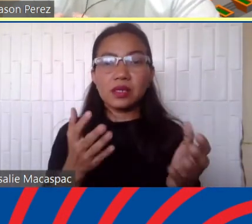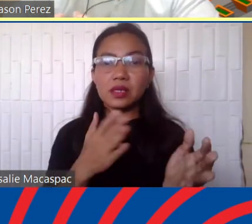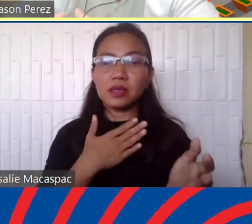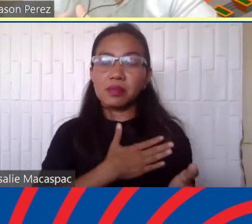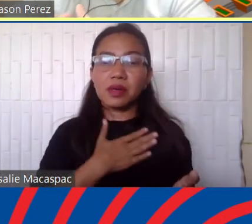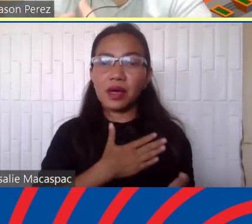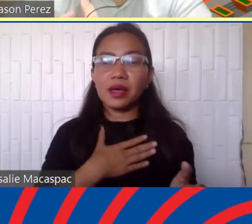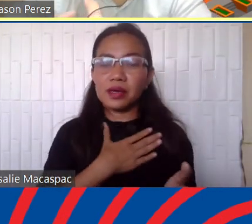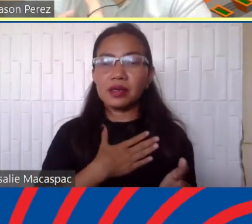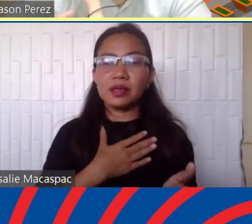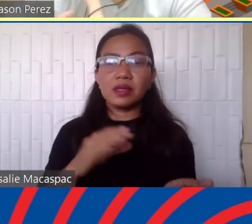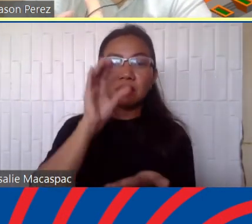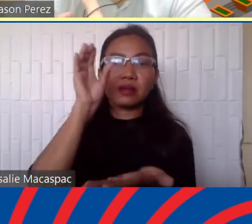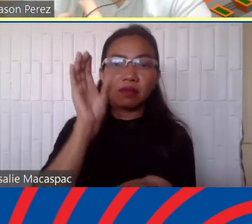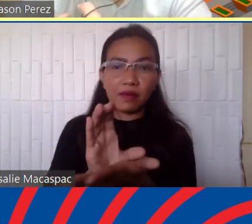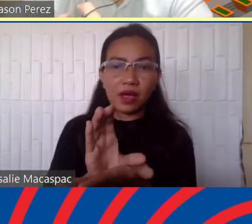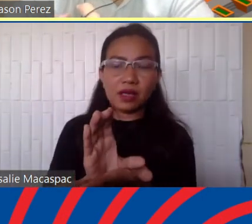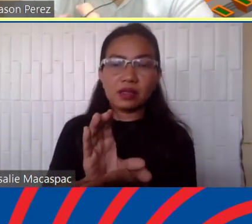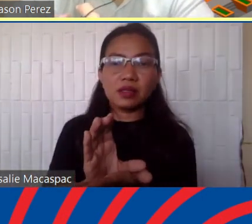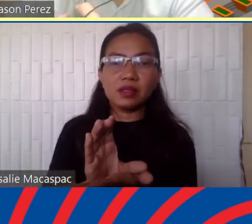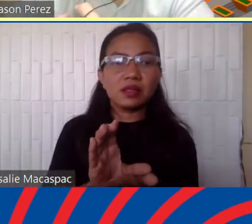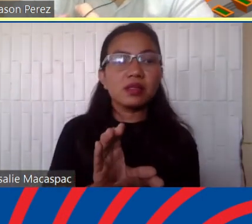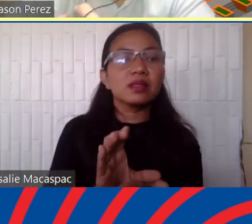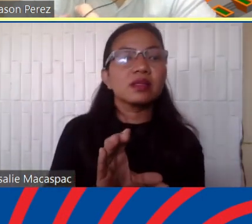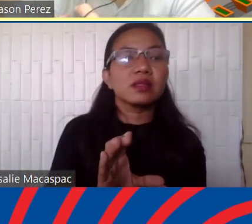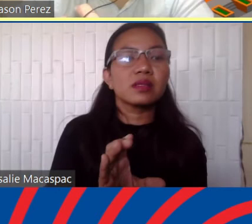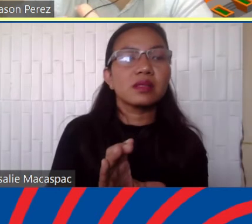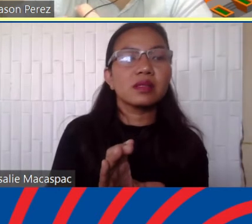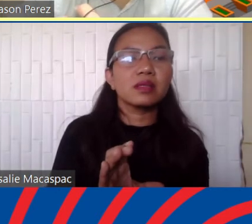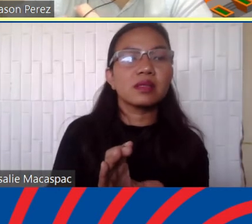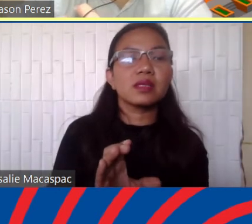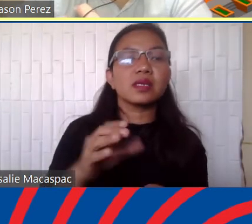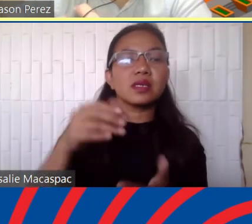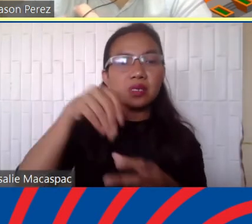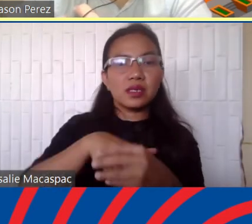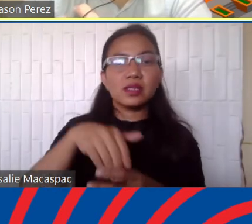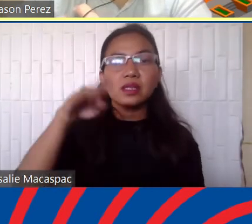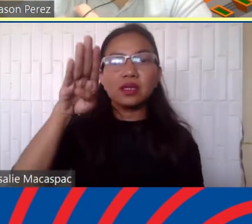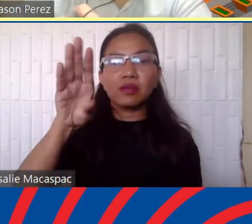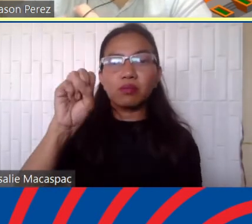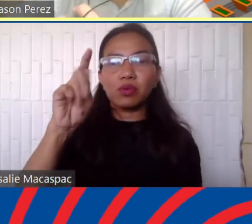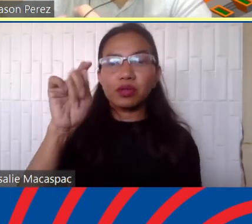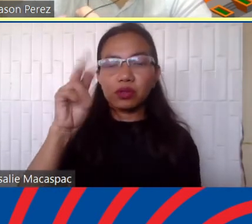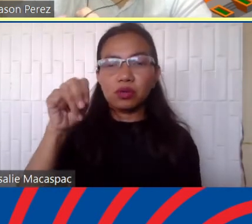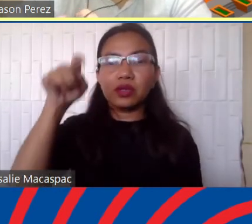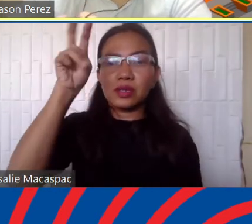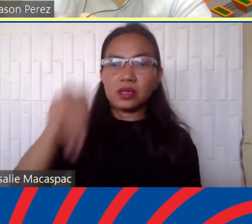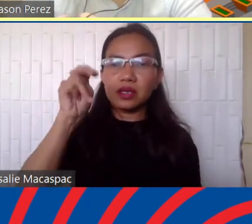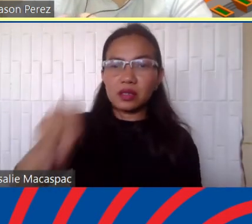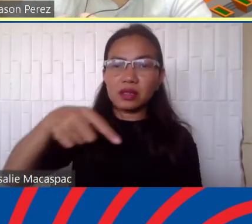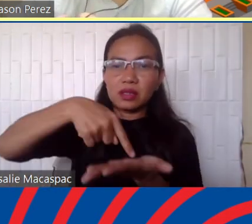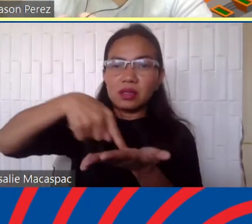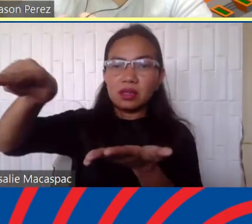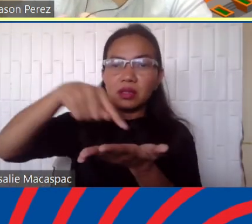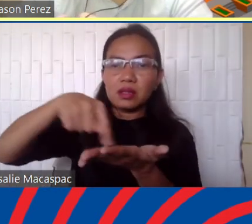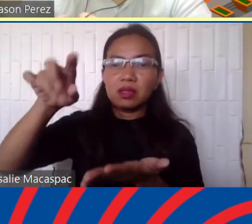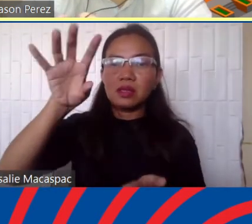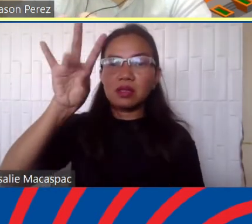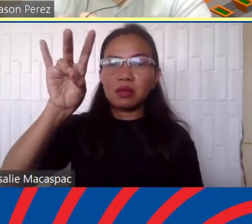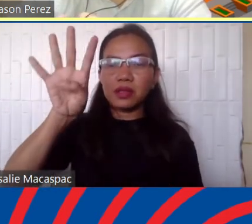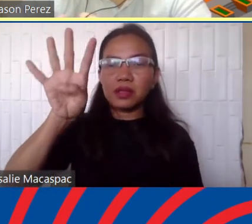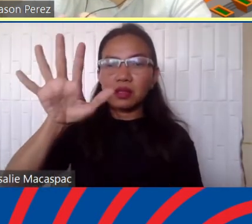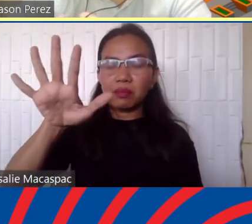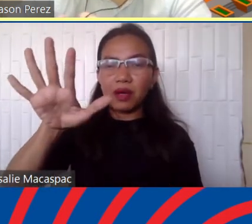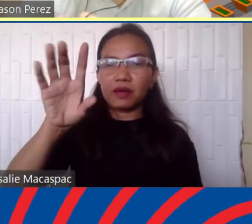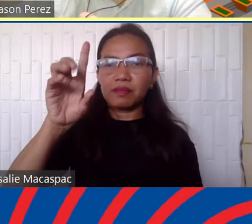certification from Simmons University in Boston, you need to pay $75 so that you'll